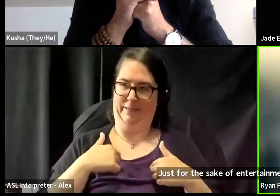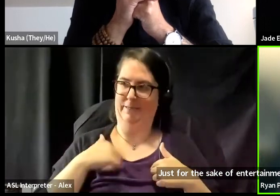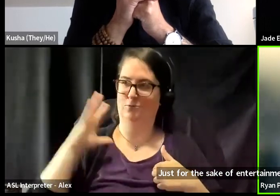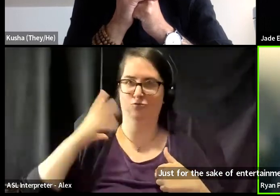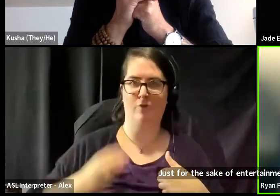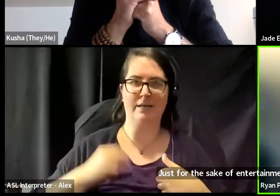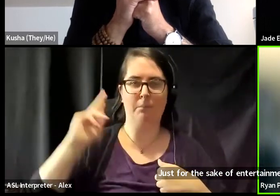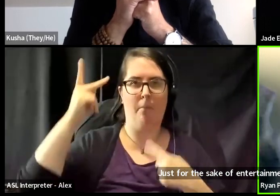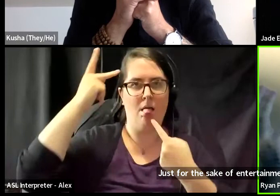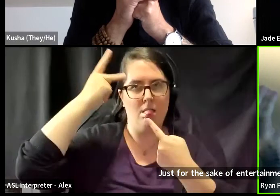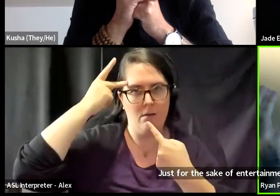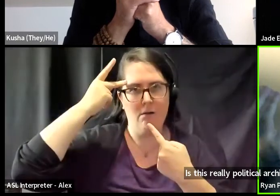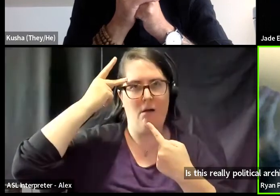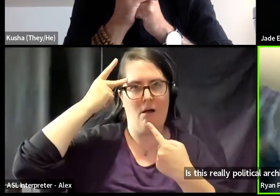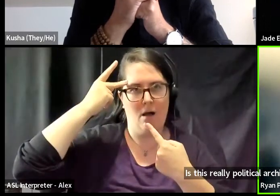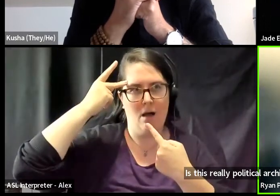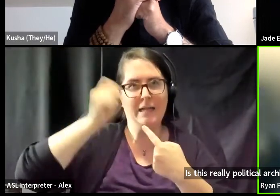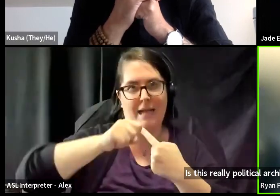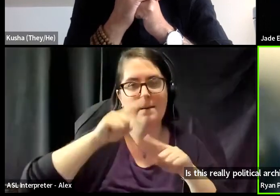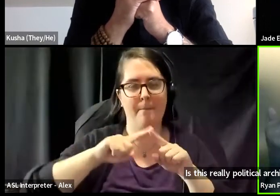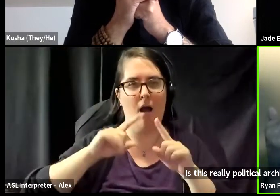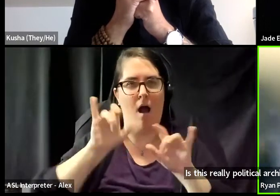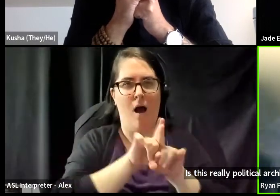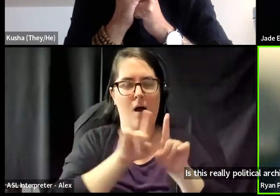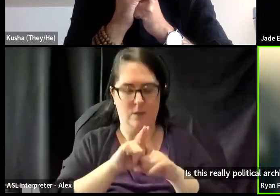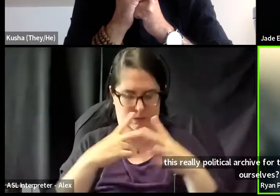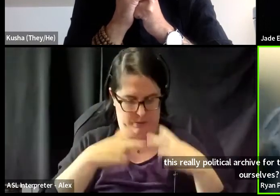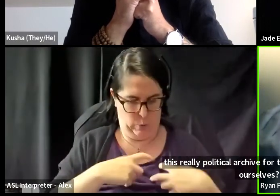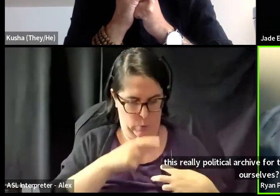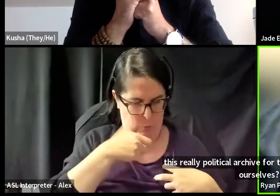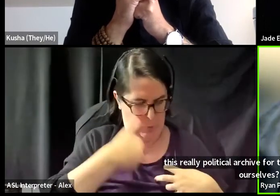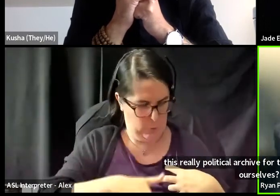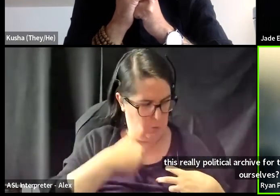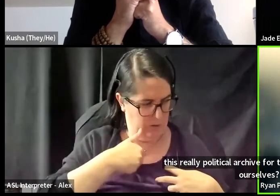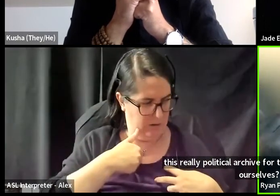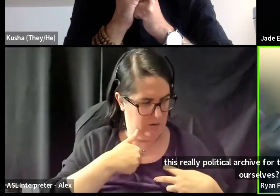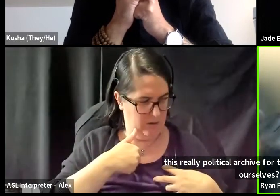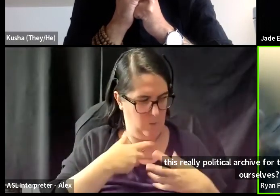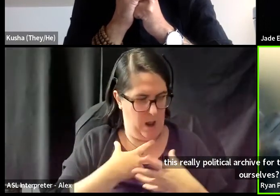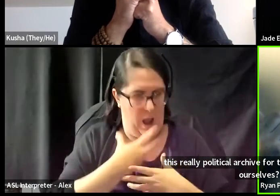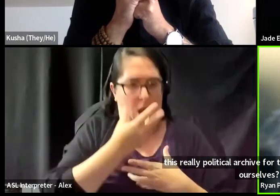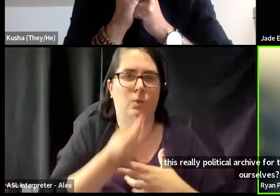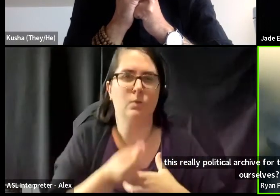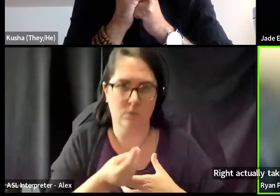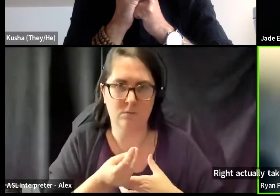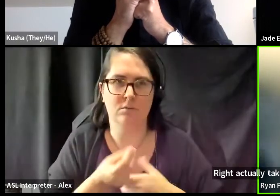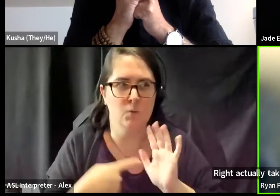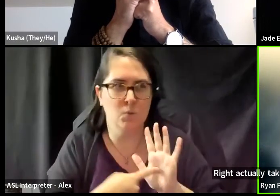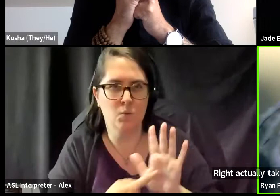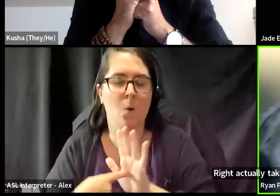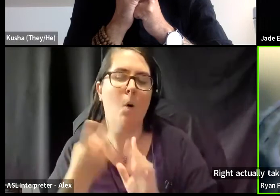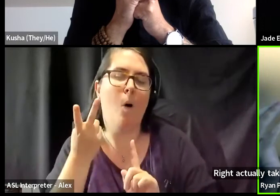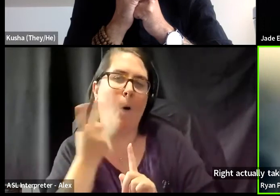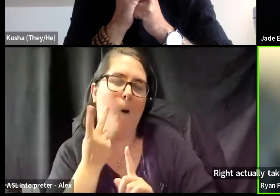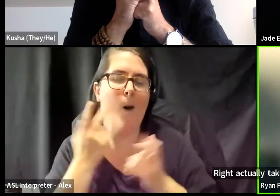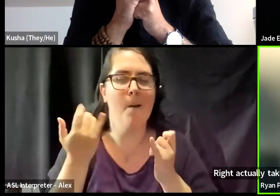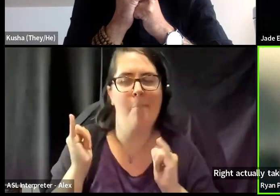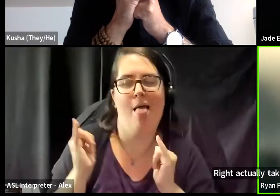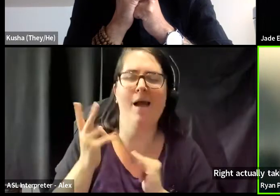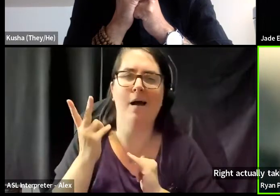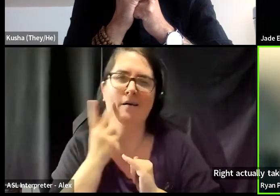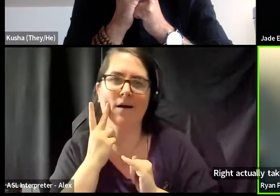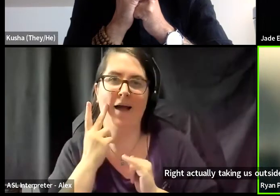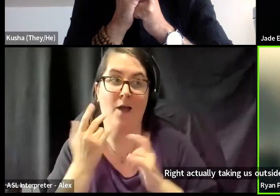for taking us outside of ourselves, right? And actually taking us outside of our bodies and allowing us to experiment and play, which is not